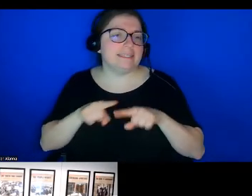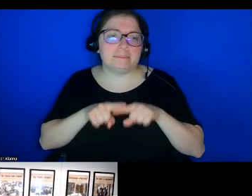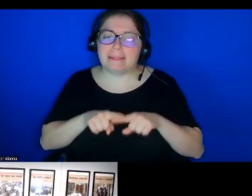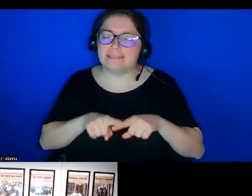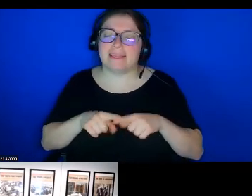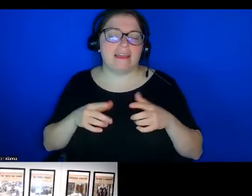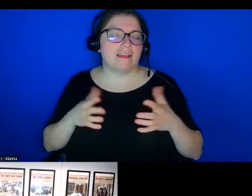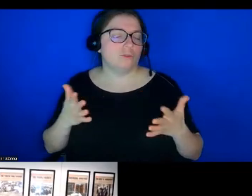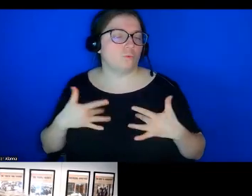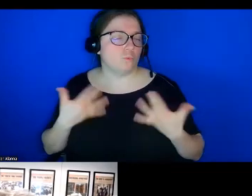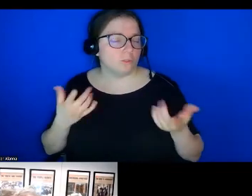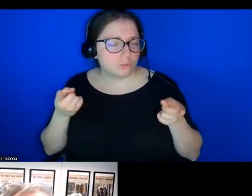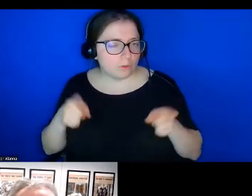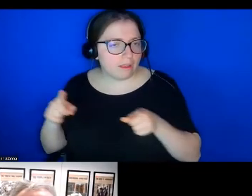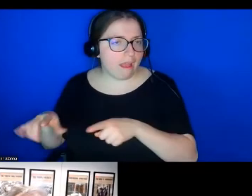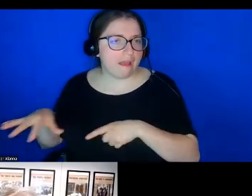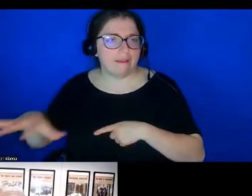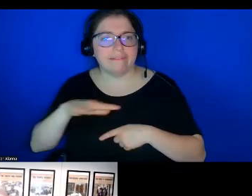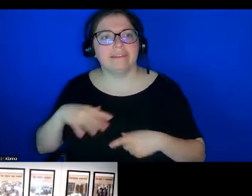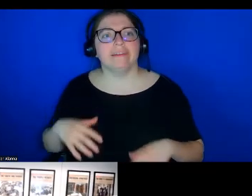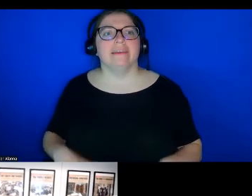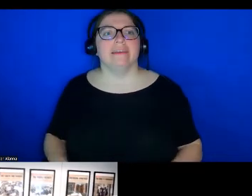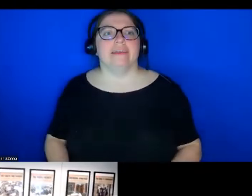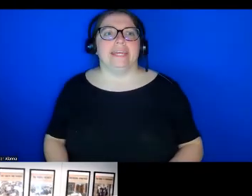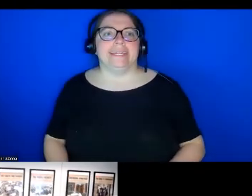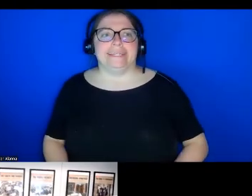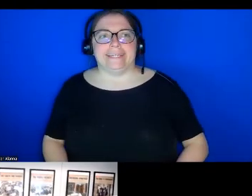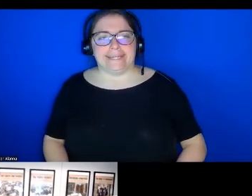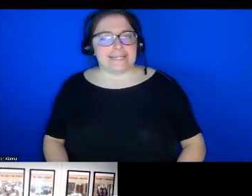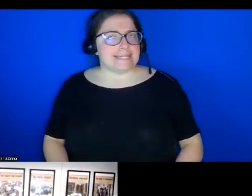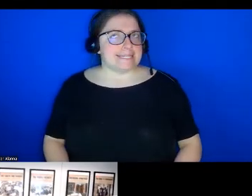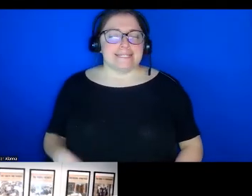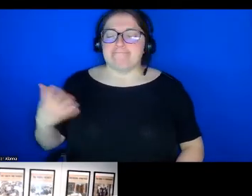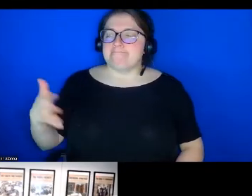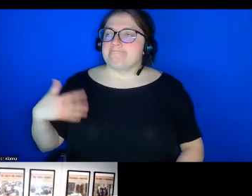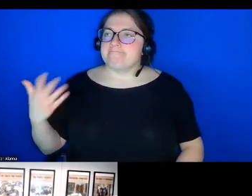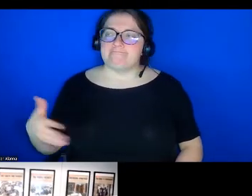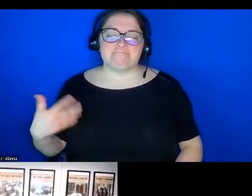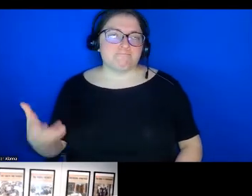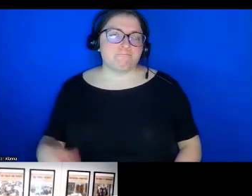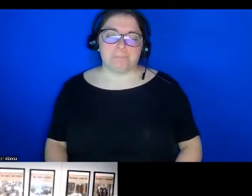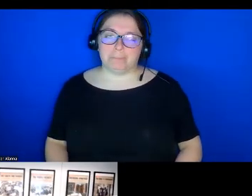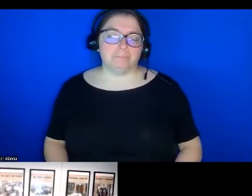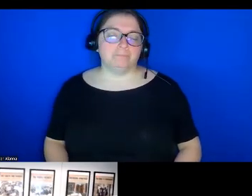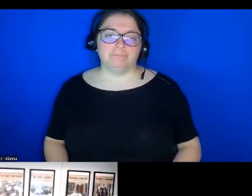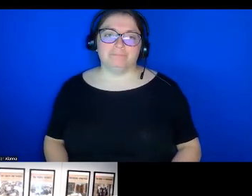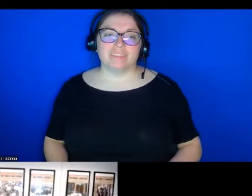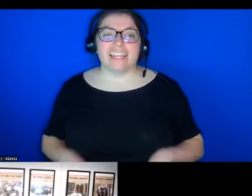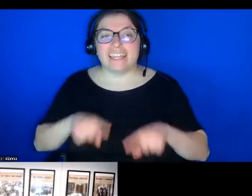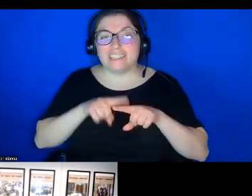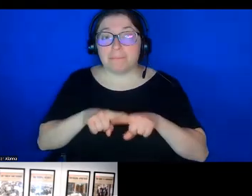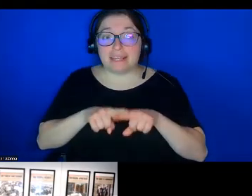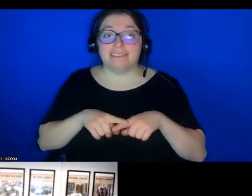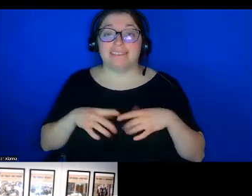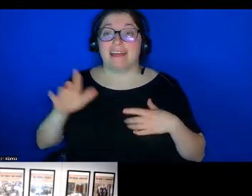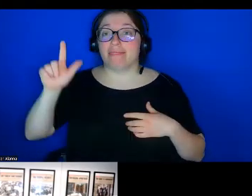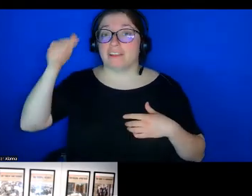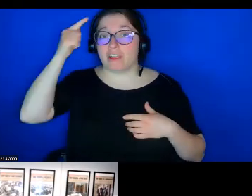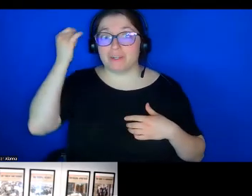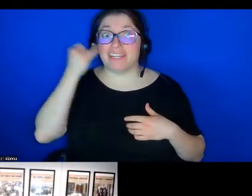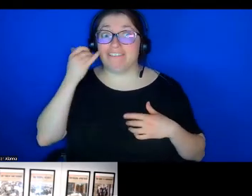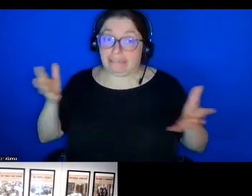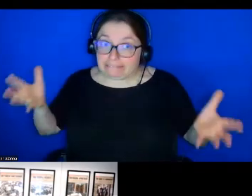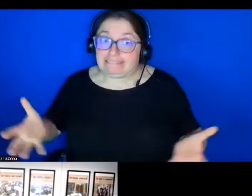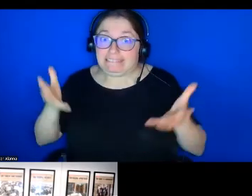um you know how how like you know how proactive i think governments were about